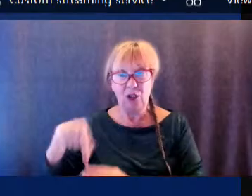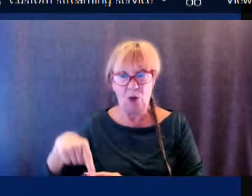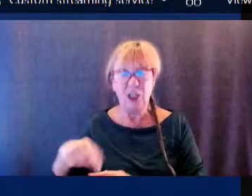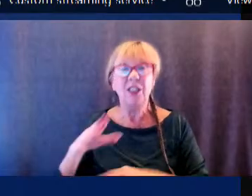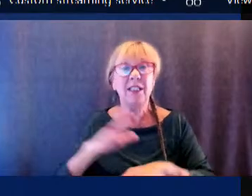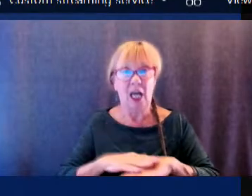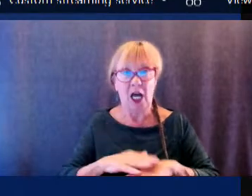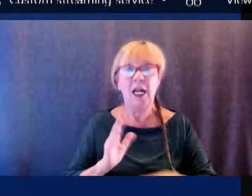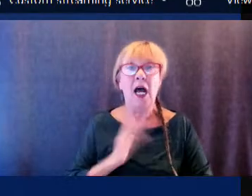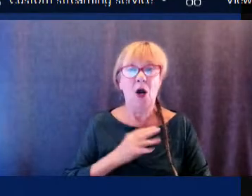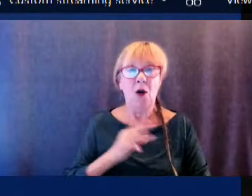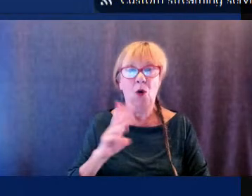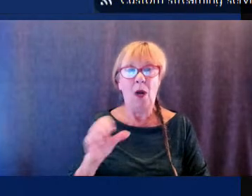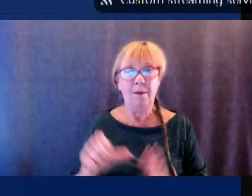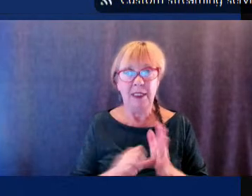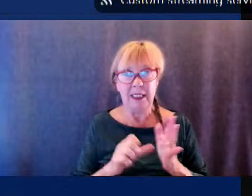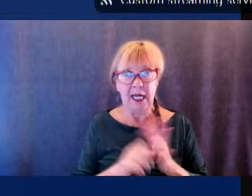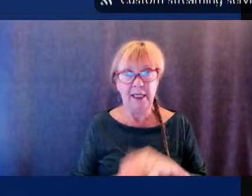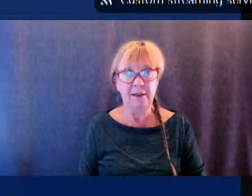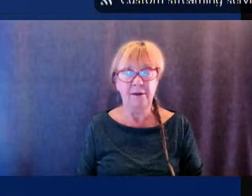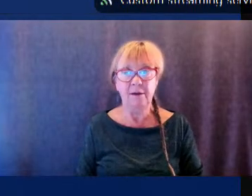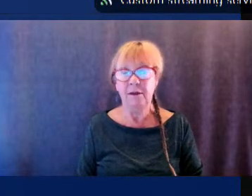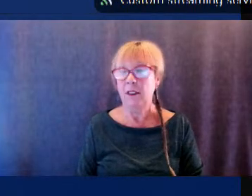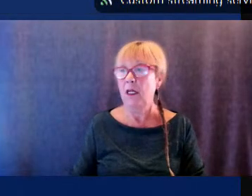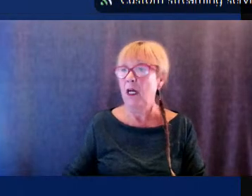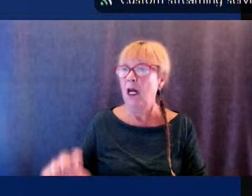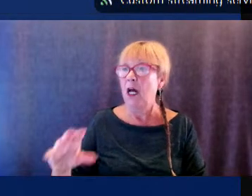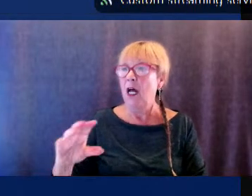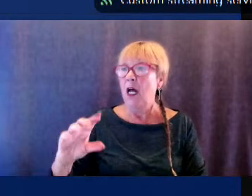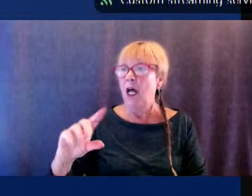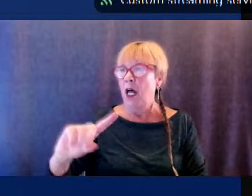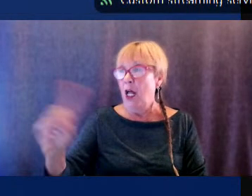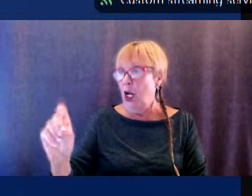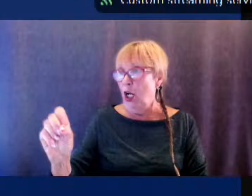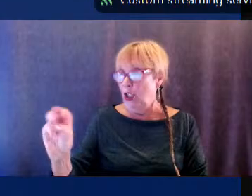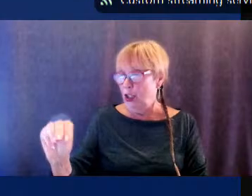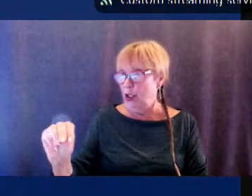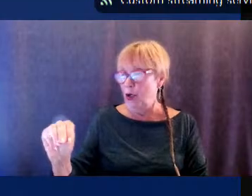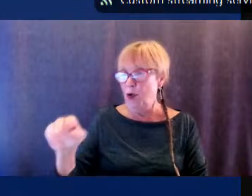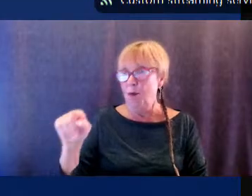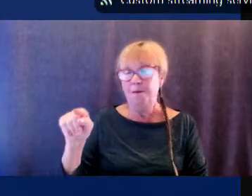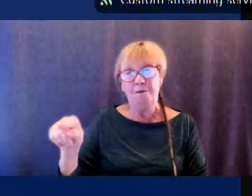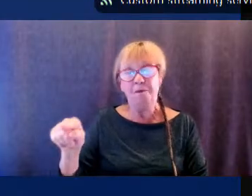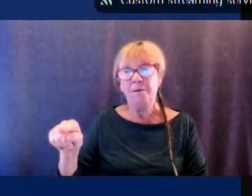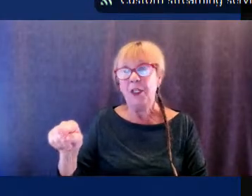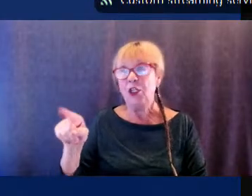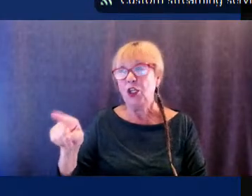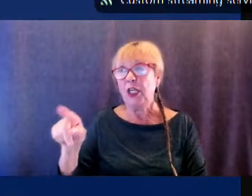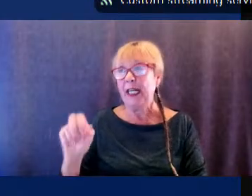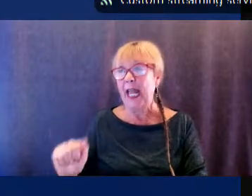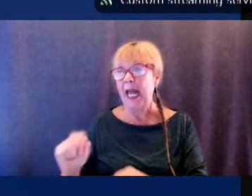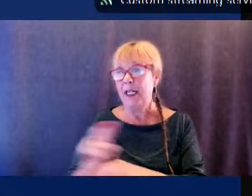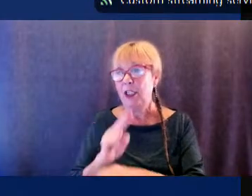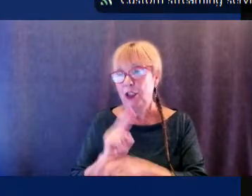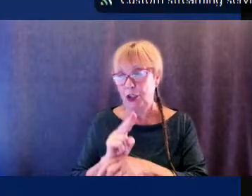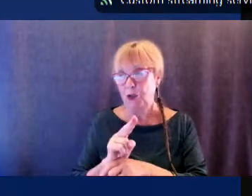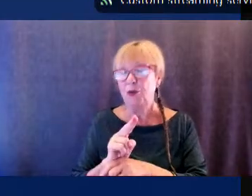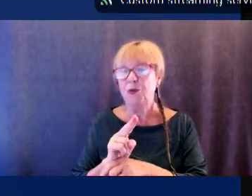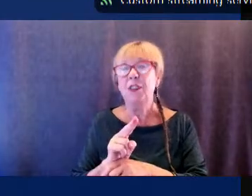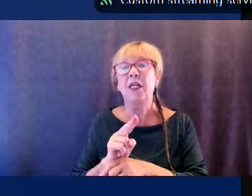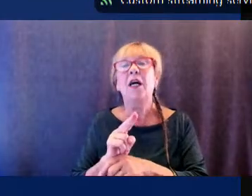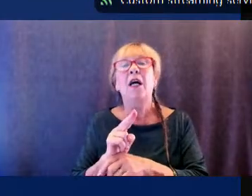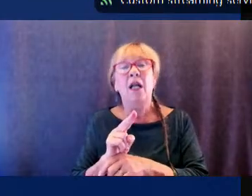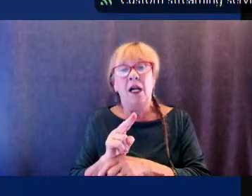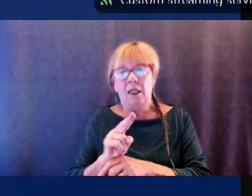recovery.lacounty.gov/Altadena. Zoom participants can also submit questions in real time using the Q&A function found at the bottom of